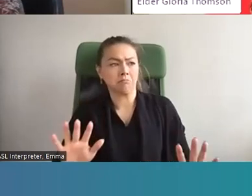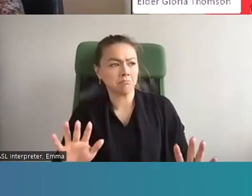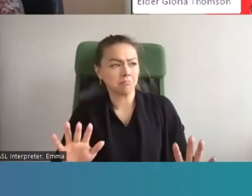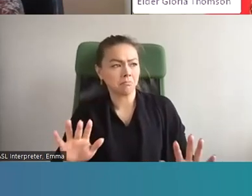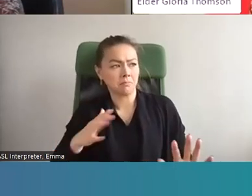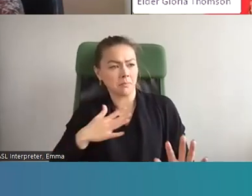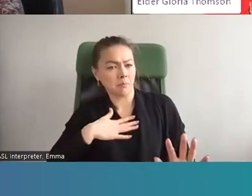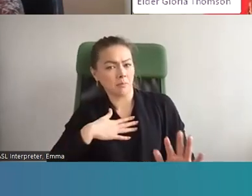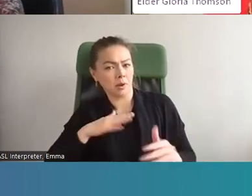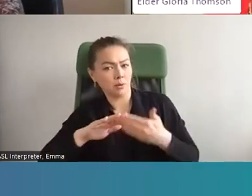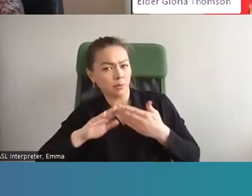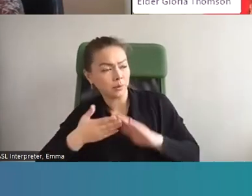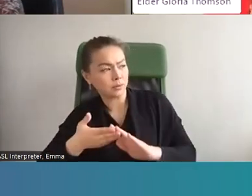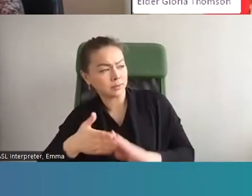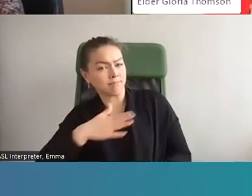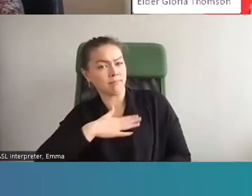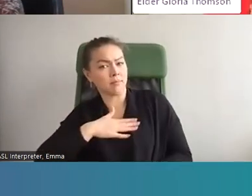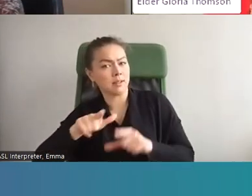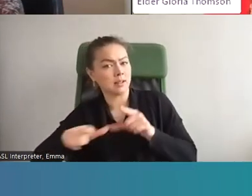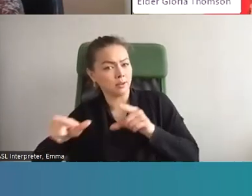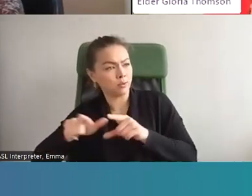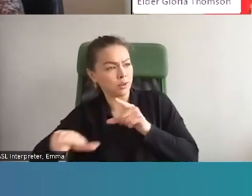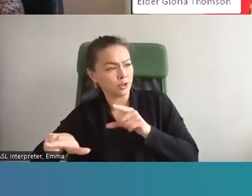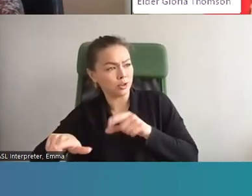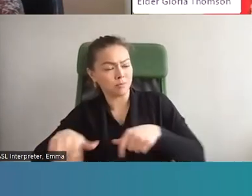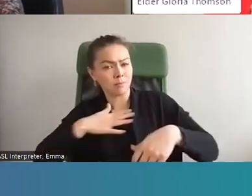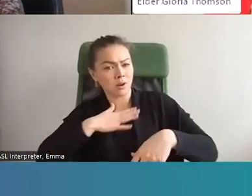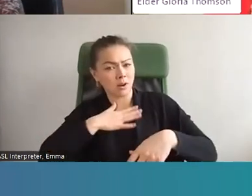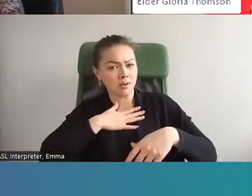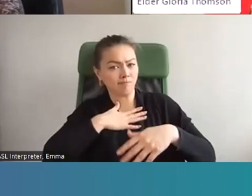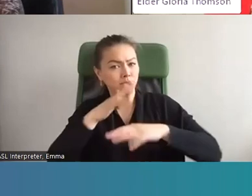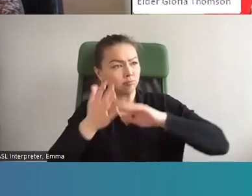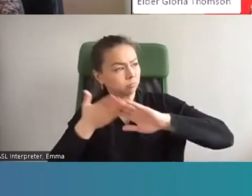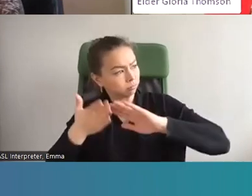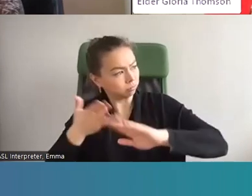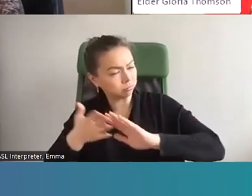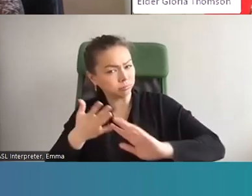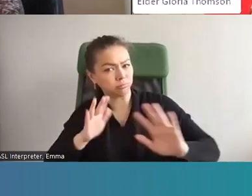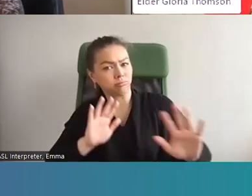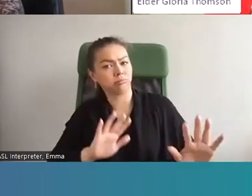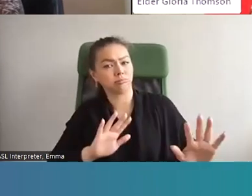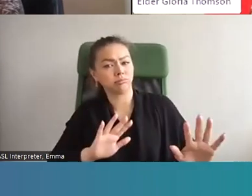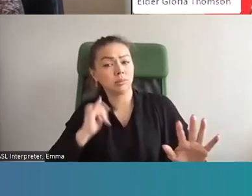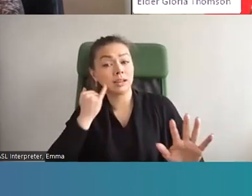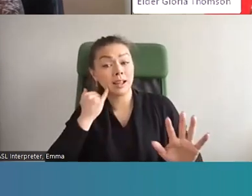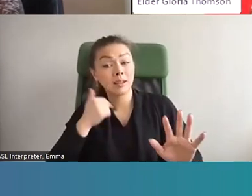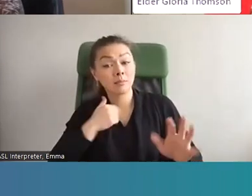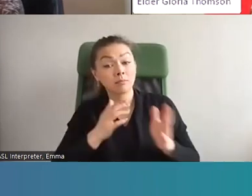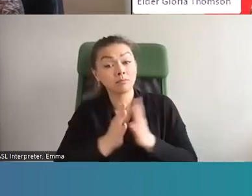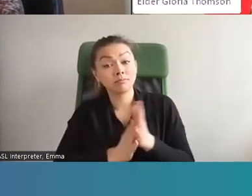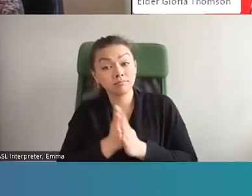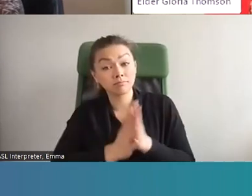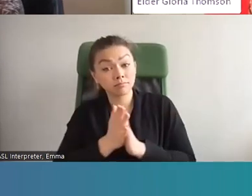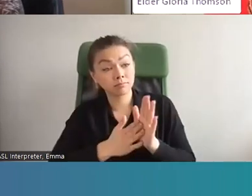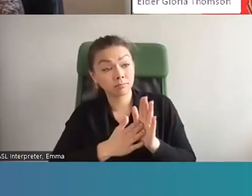language, this is how we run things. And if we wanted to enter in those communities, that we would have to knock on the